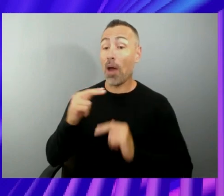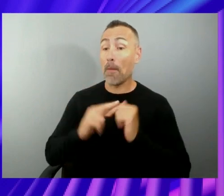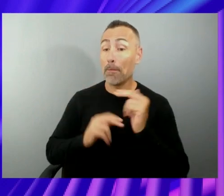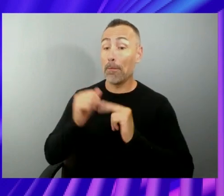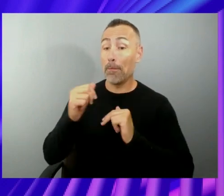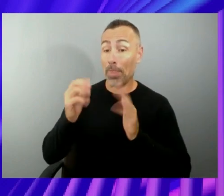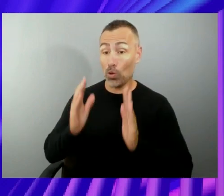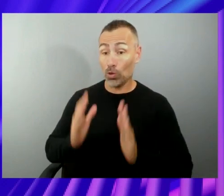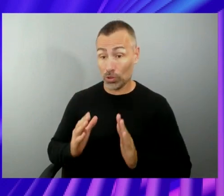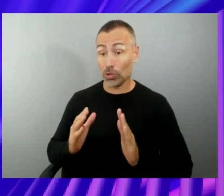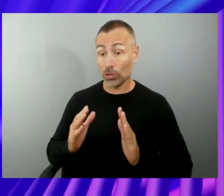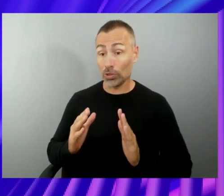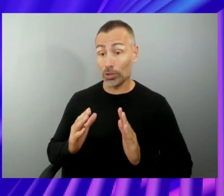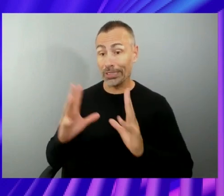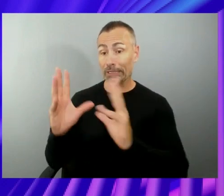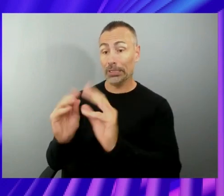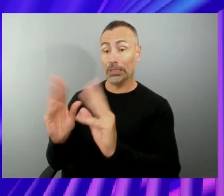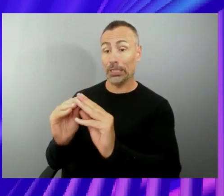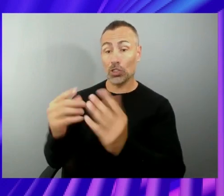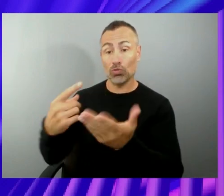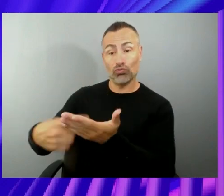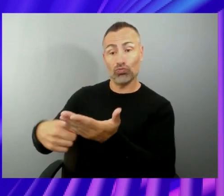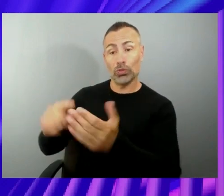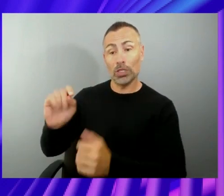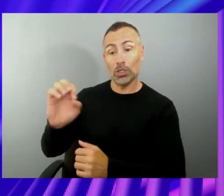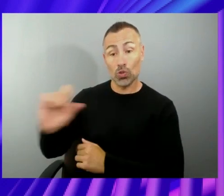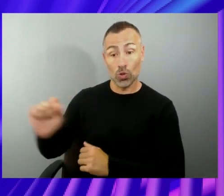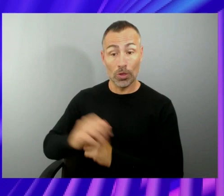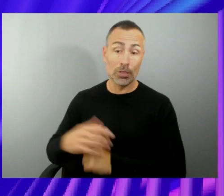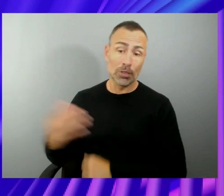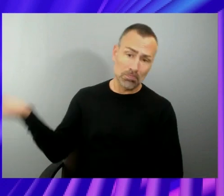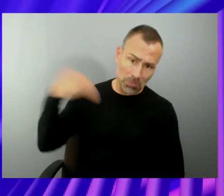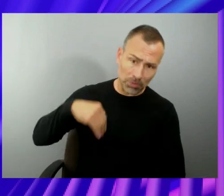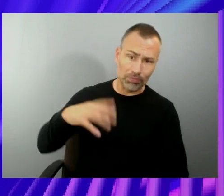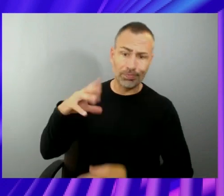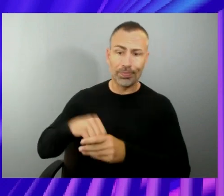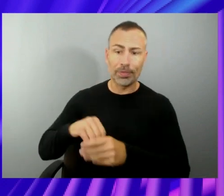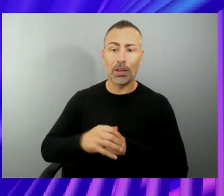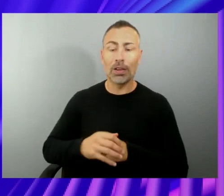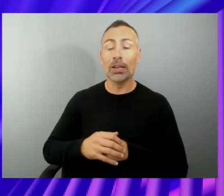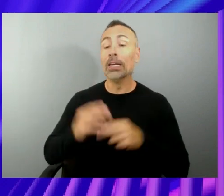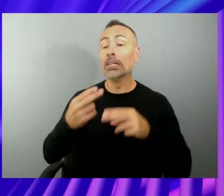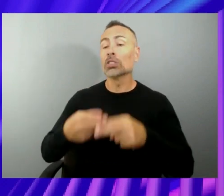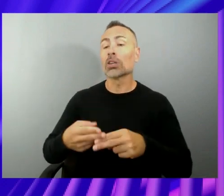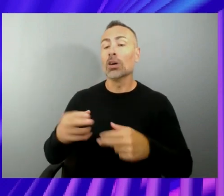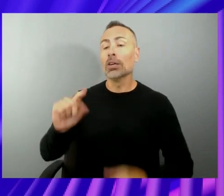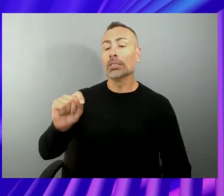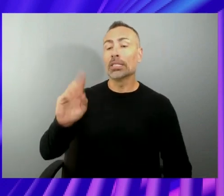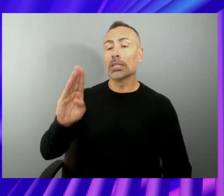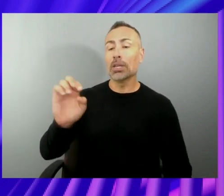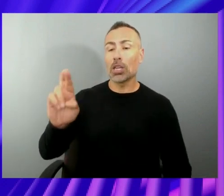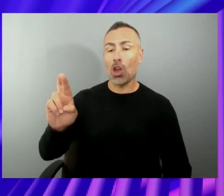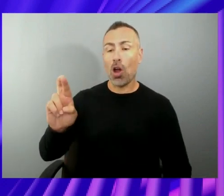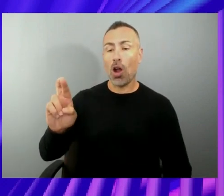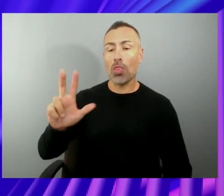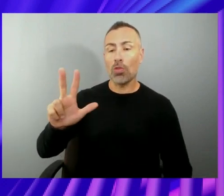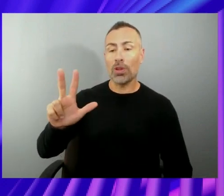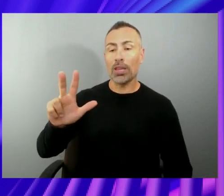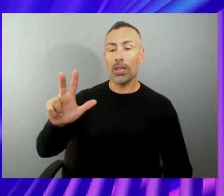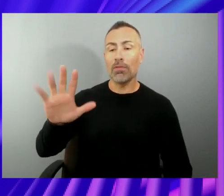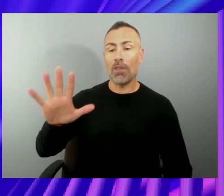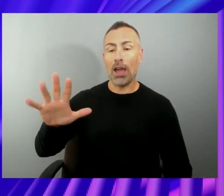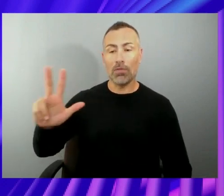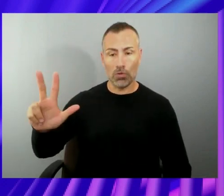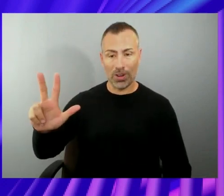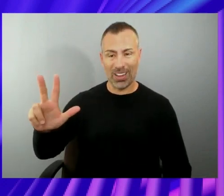talk about the tools. Come check it out. The session number is TDR 353. Yep.